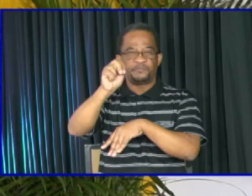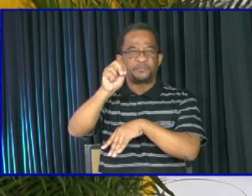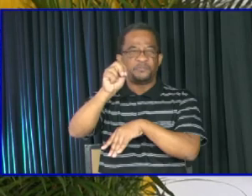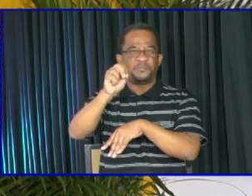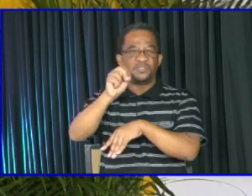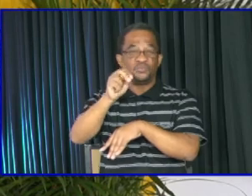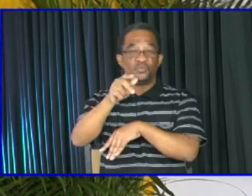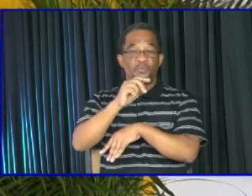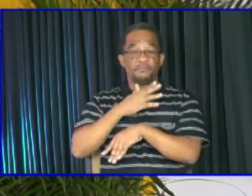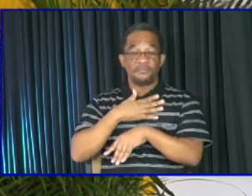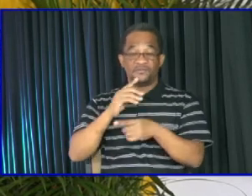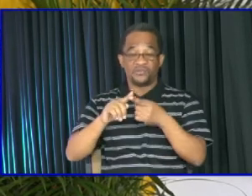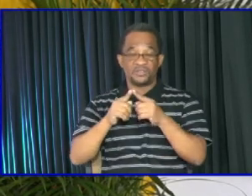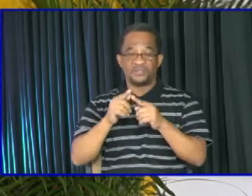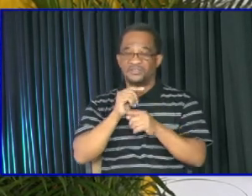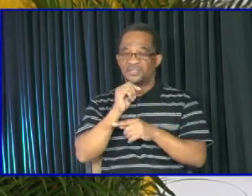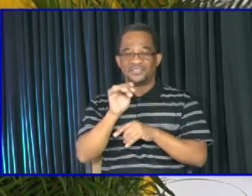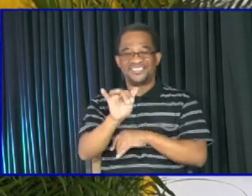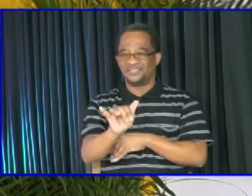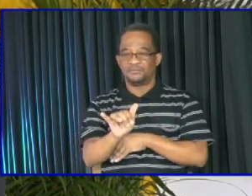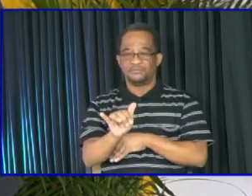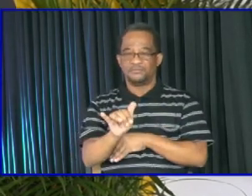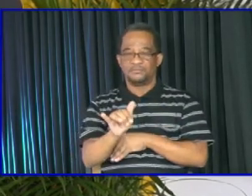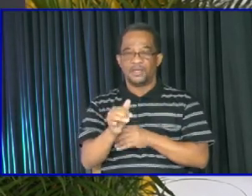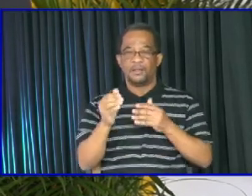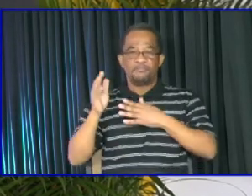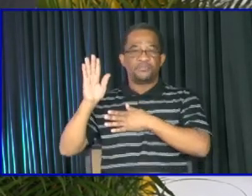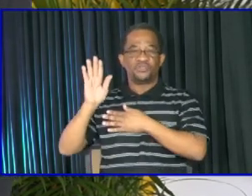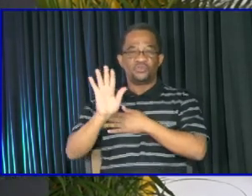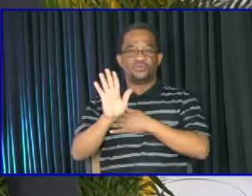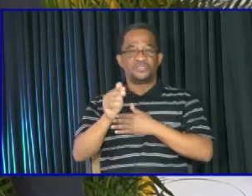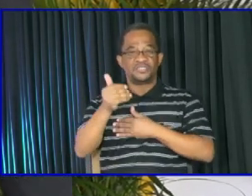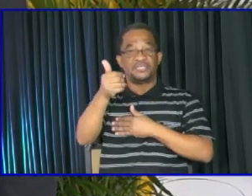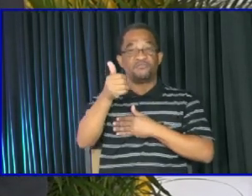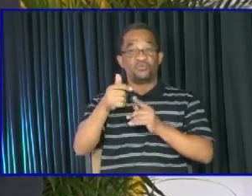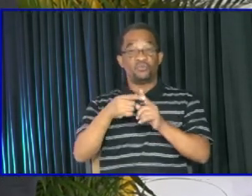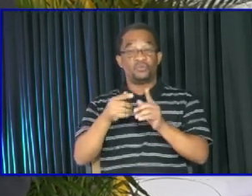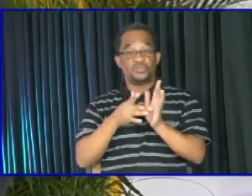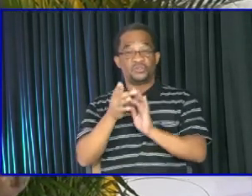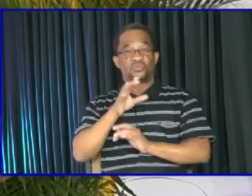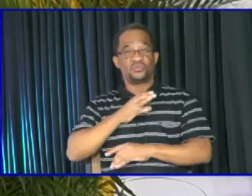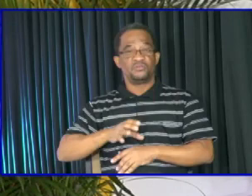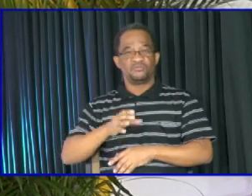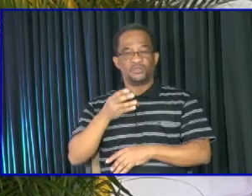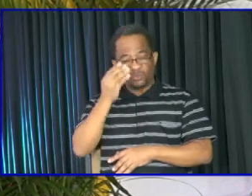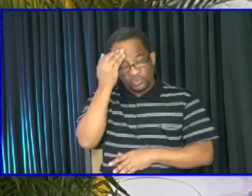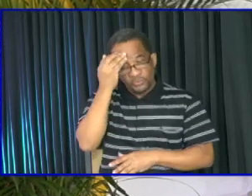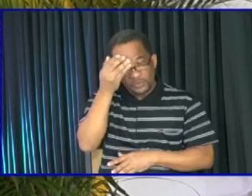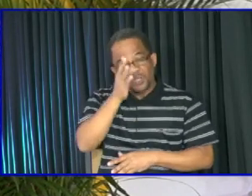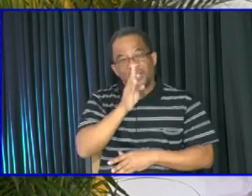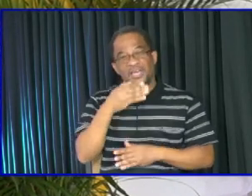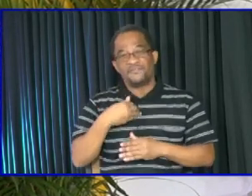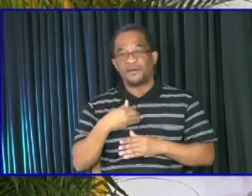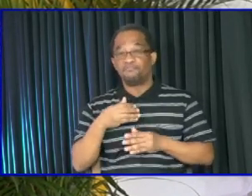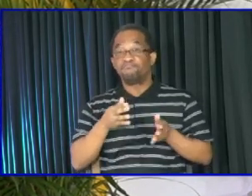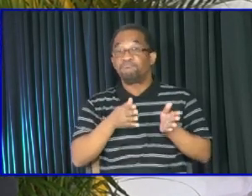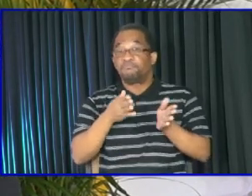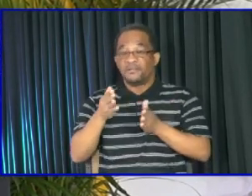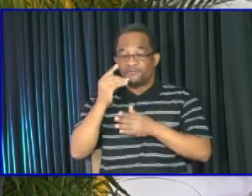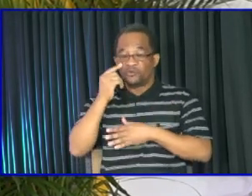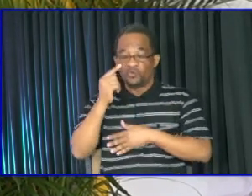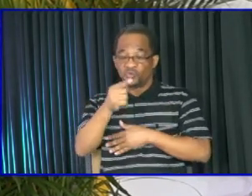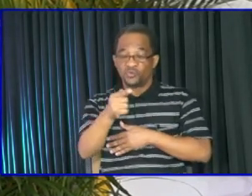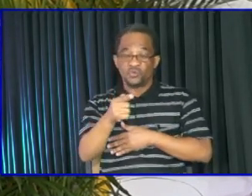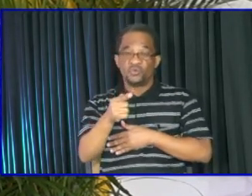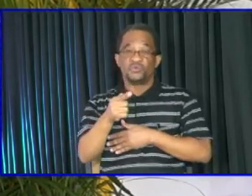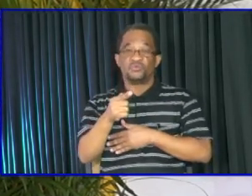Jesus Christ. God has a big plan for you. God has a great purpose for you. Just decide right now